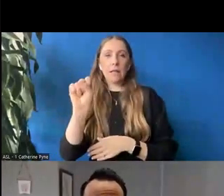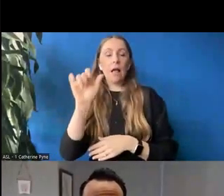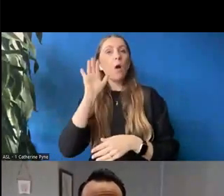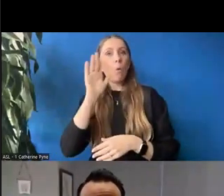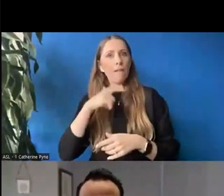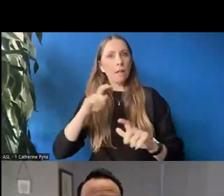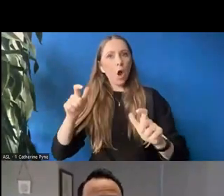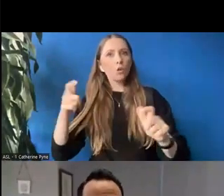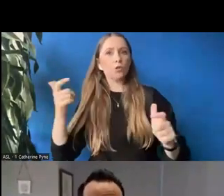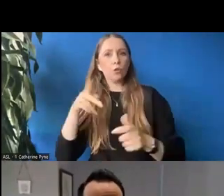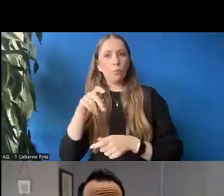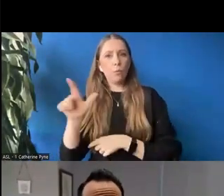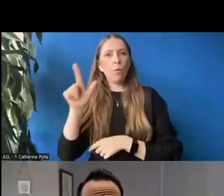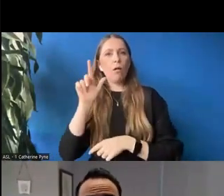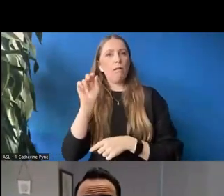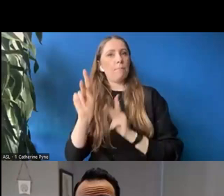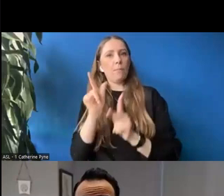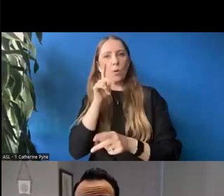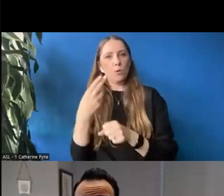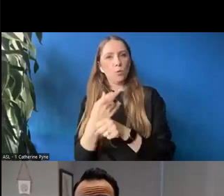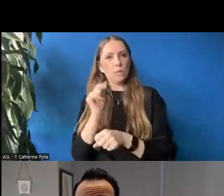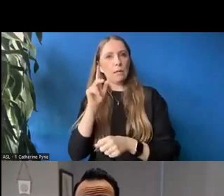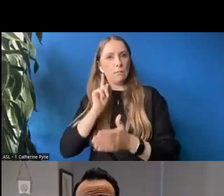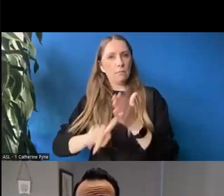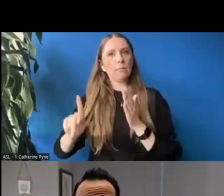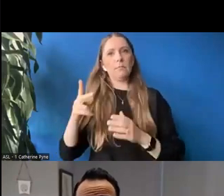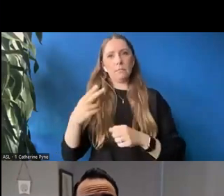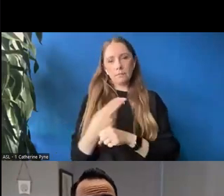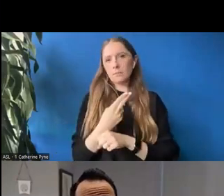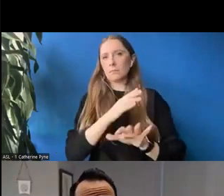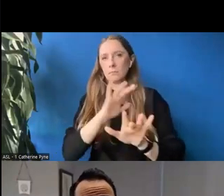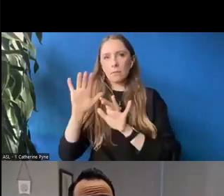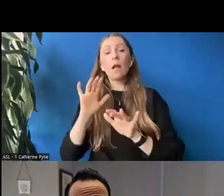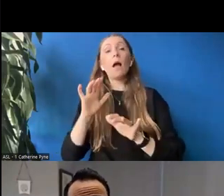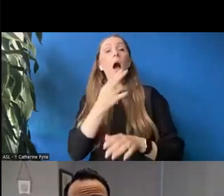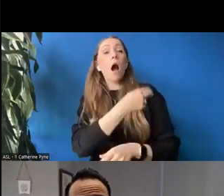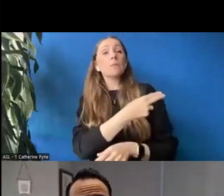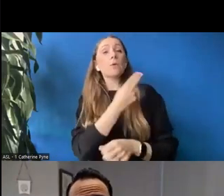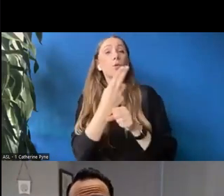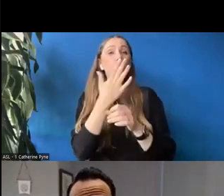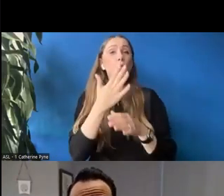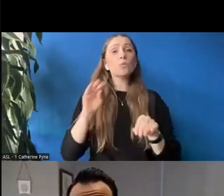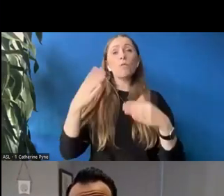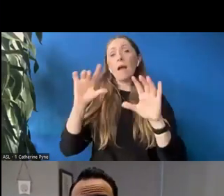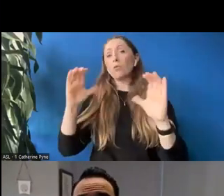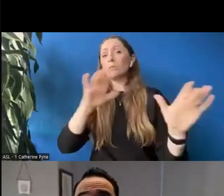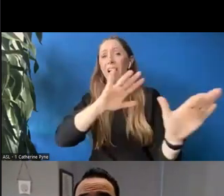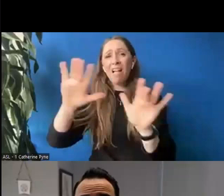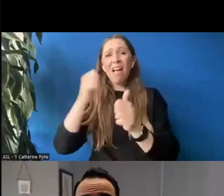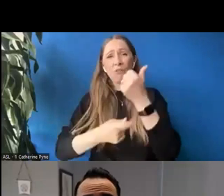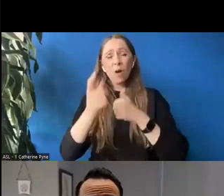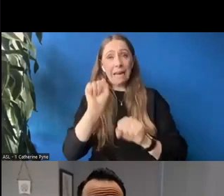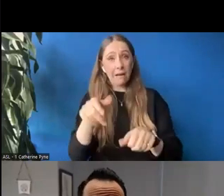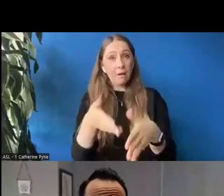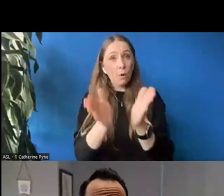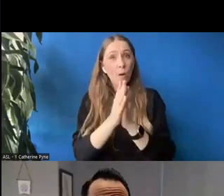of eligible data recipients. So beyond researchers and hospitals, health plans, provider groups, and others will also be able to